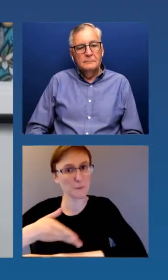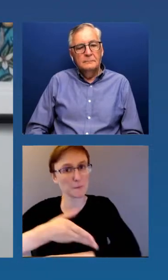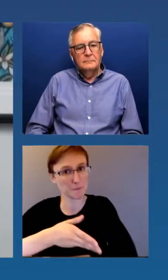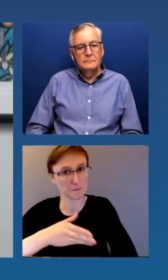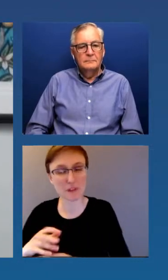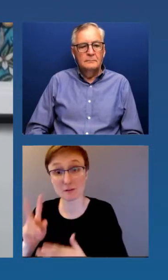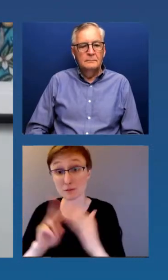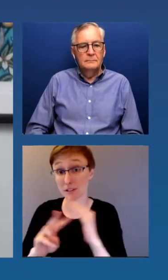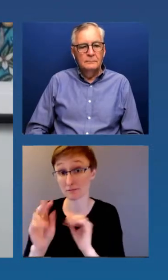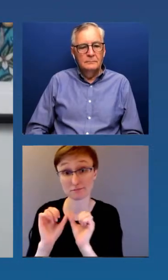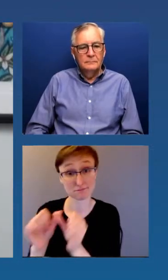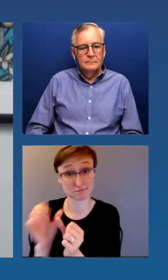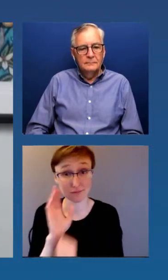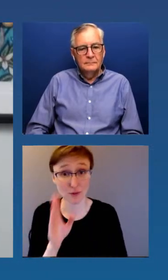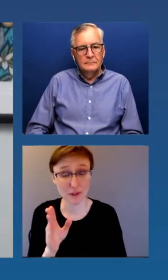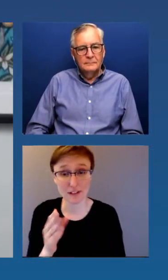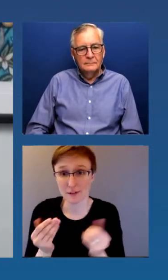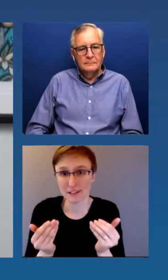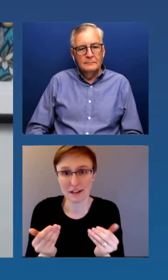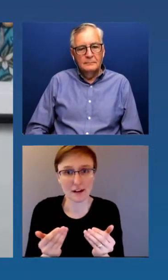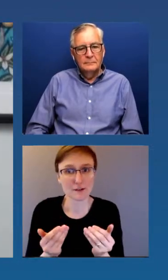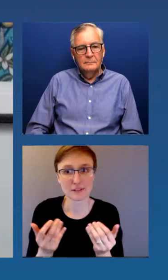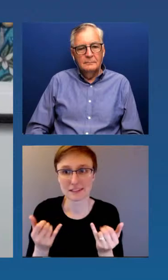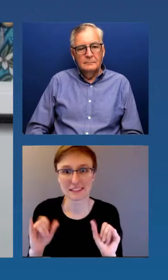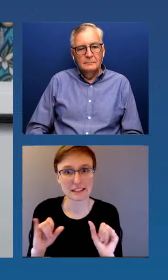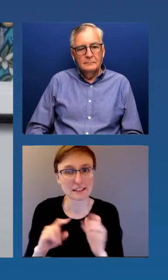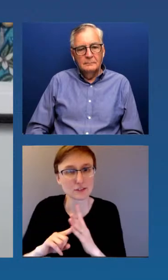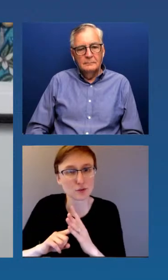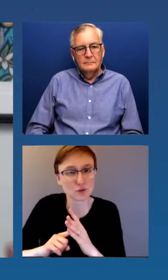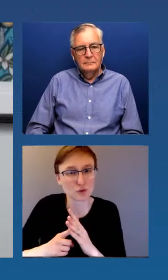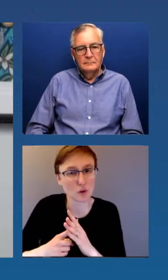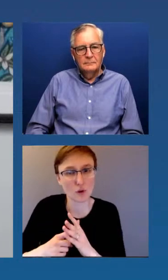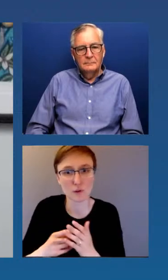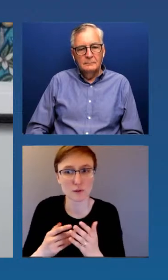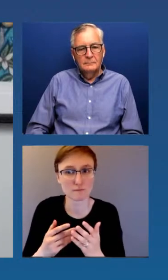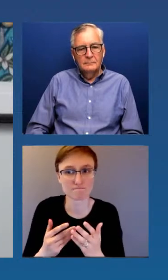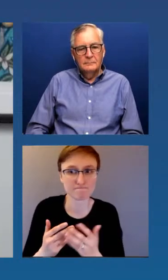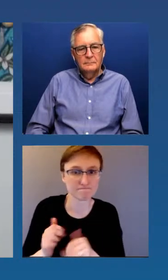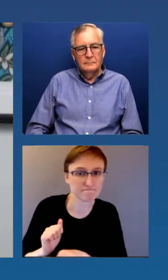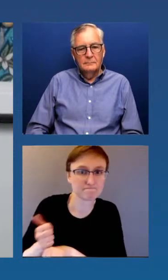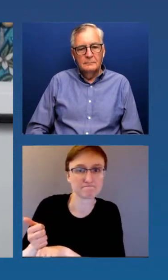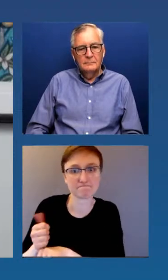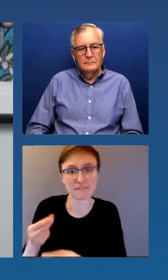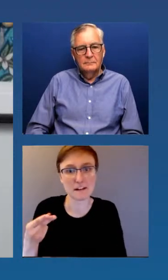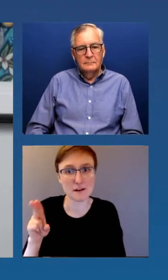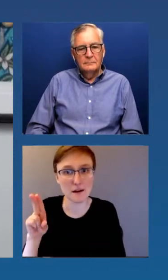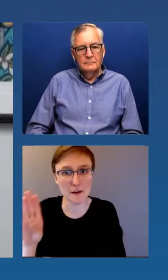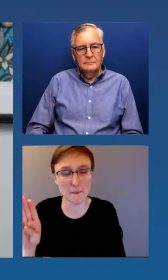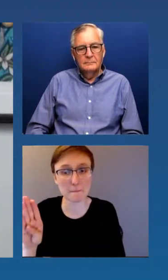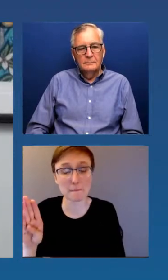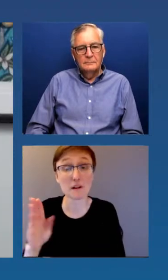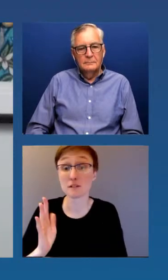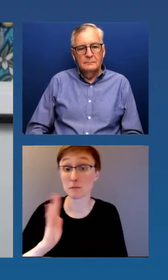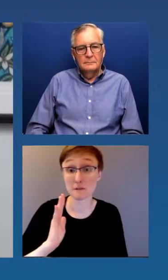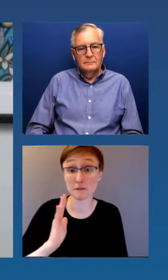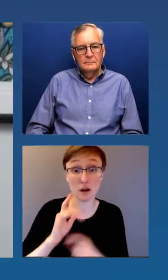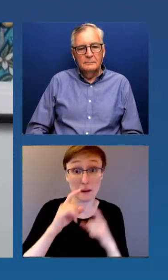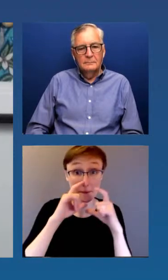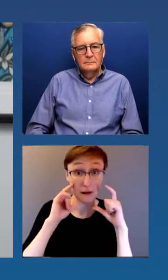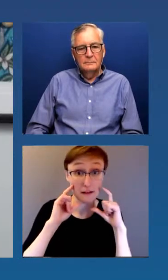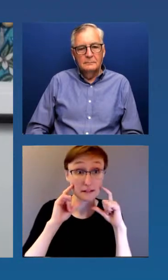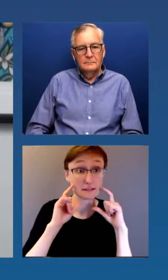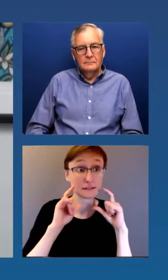only still at the beginning of establishing hubs and really, pouring the resources from mass clinics into